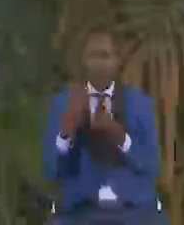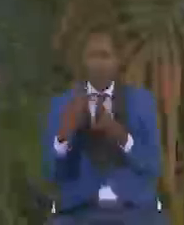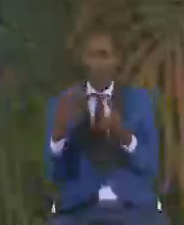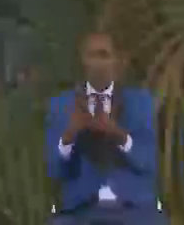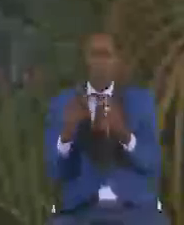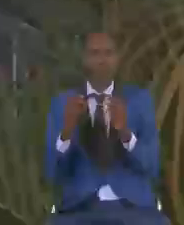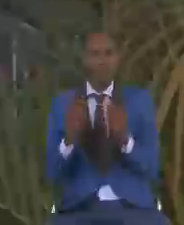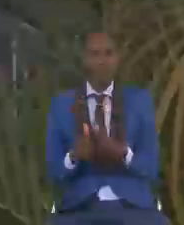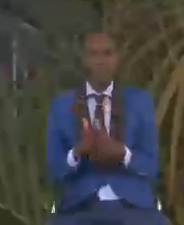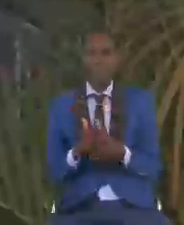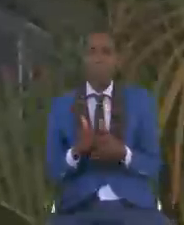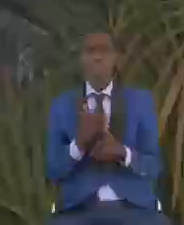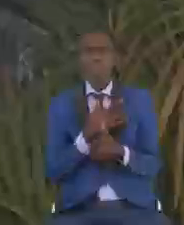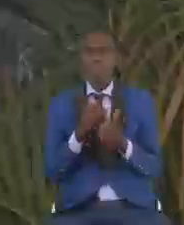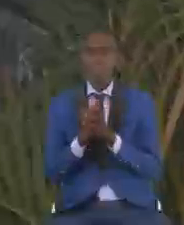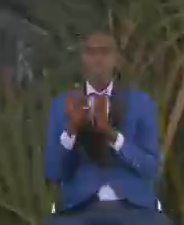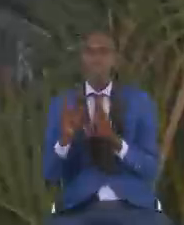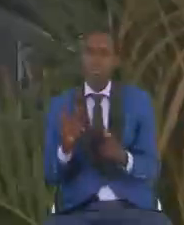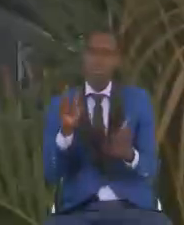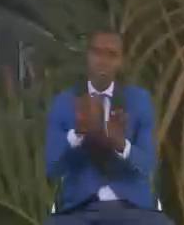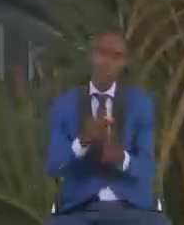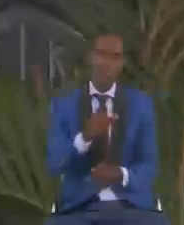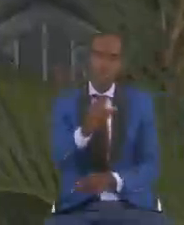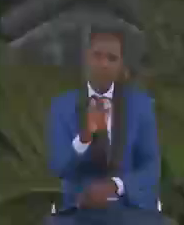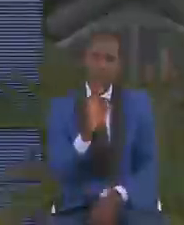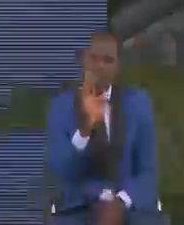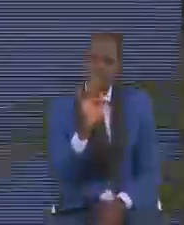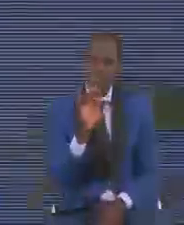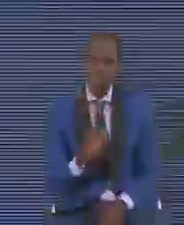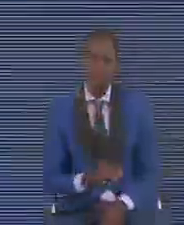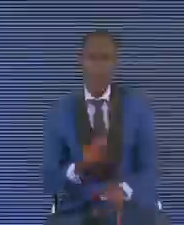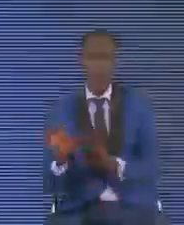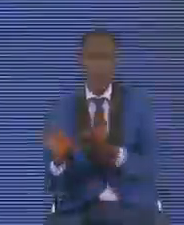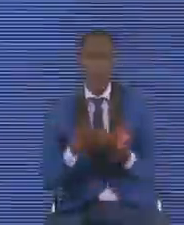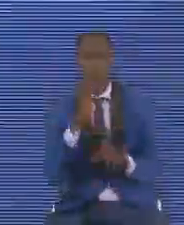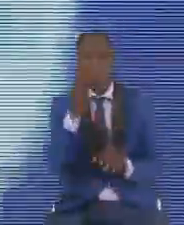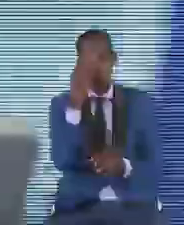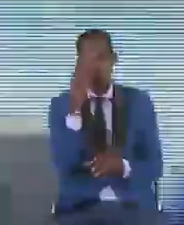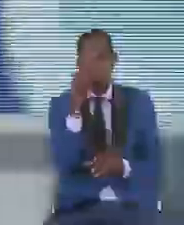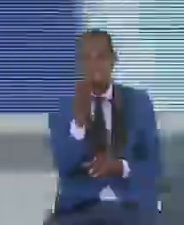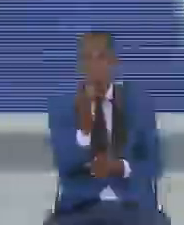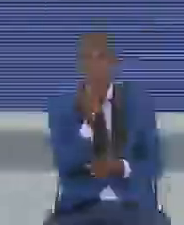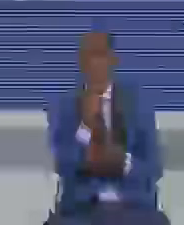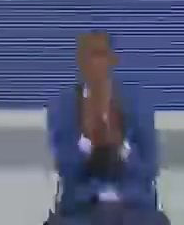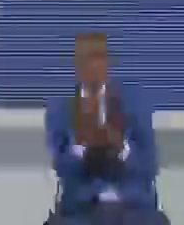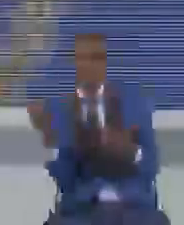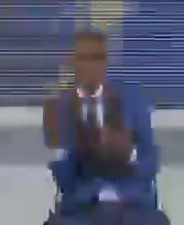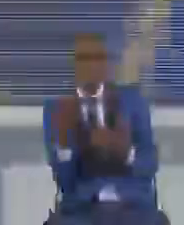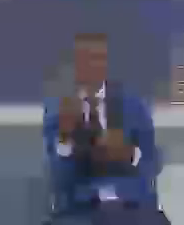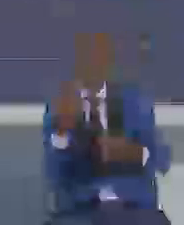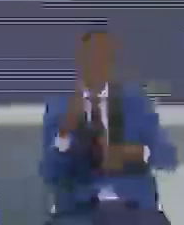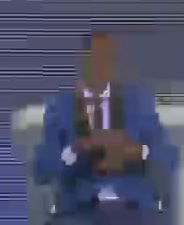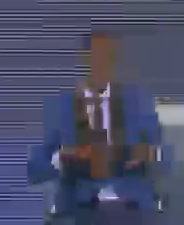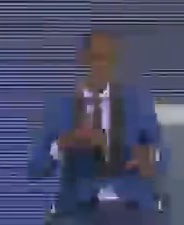And so he comes to you and he says, do you know there is something called, then you call the name of